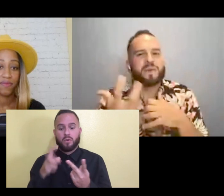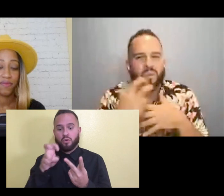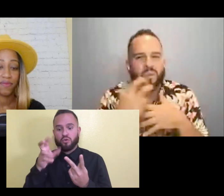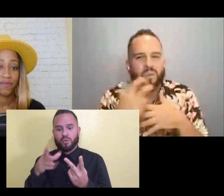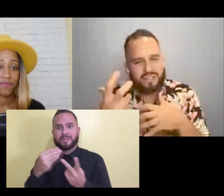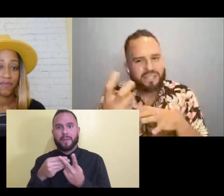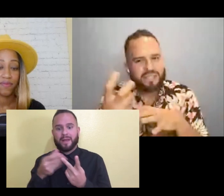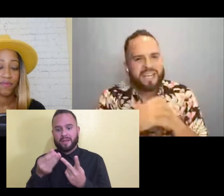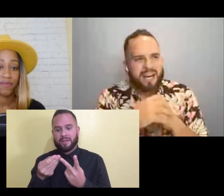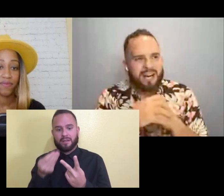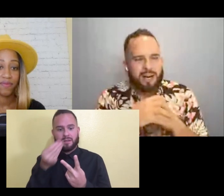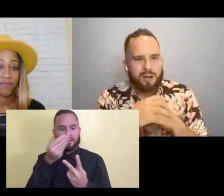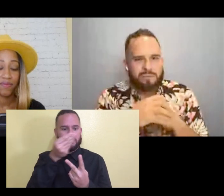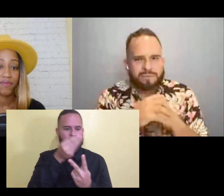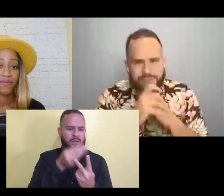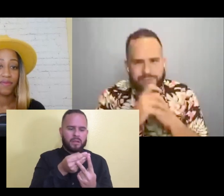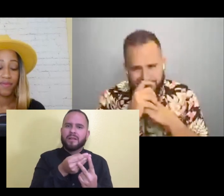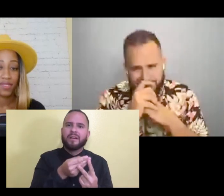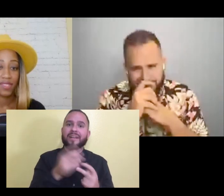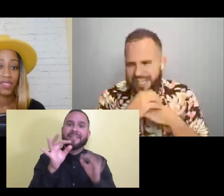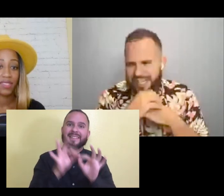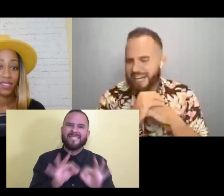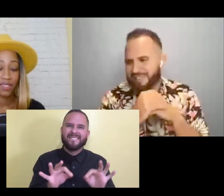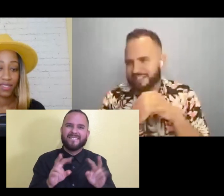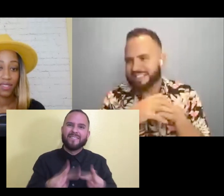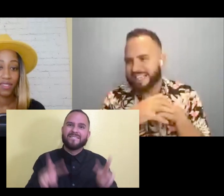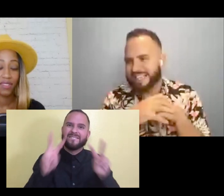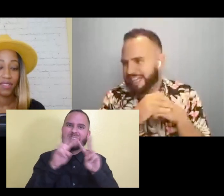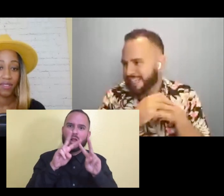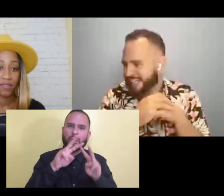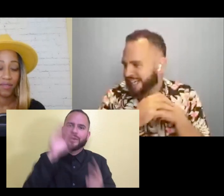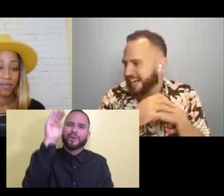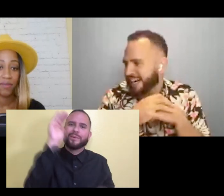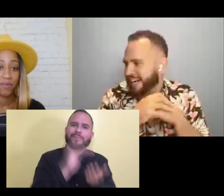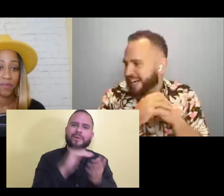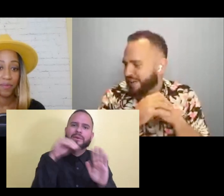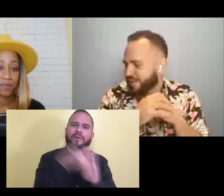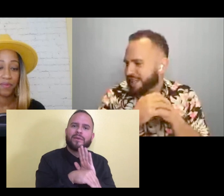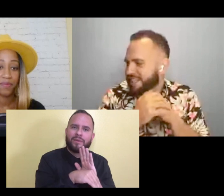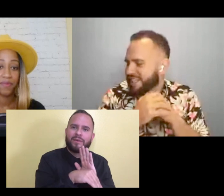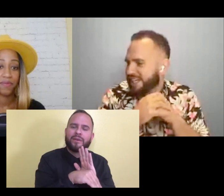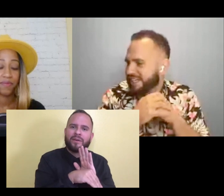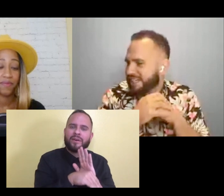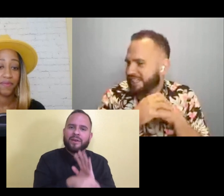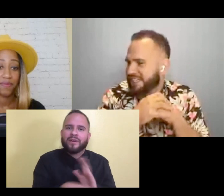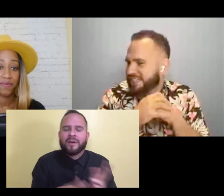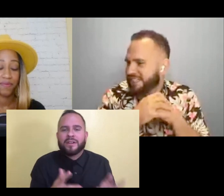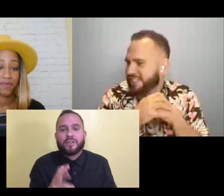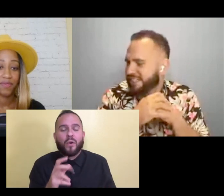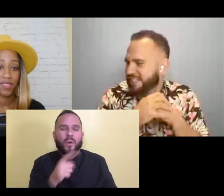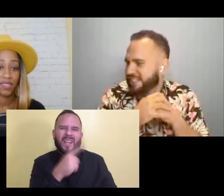being watched. Um, they actually have a saying. What do they say?